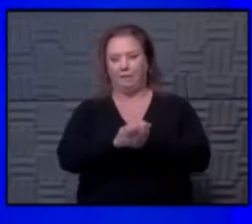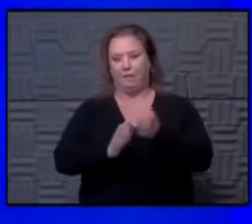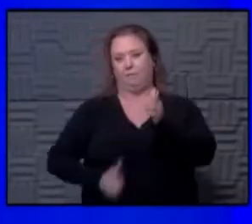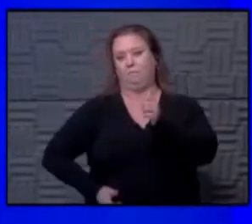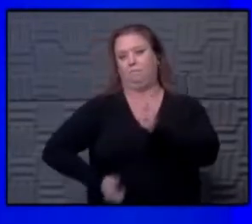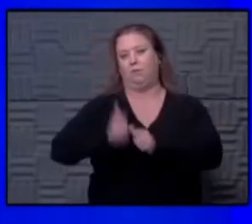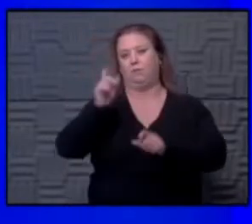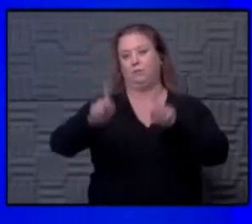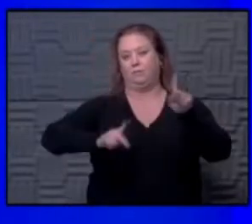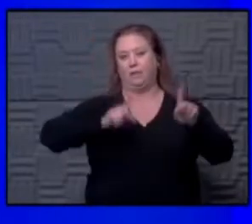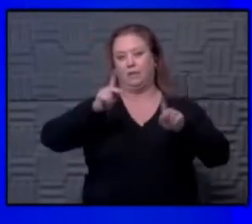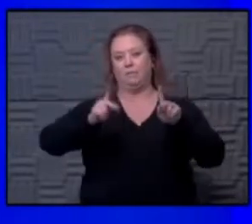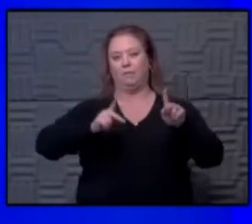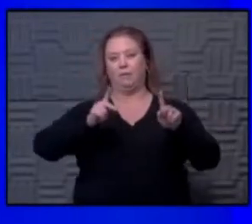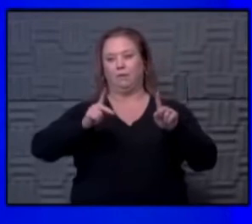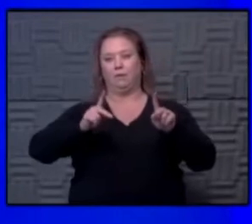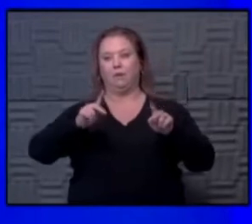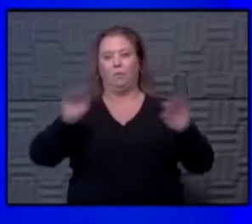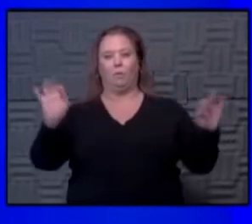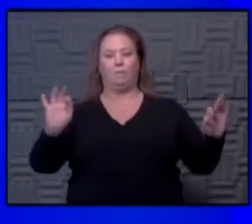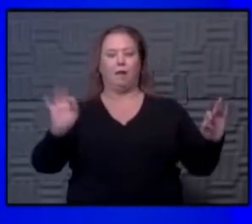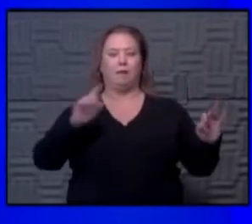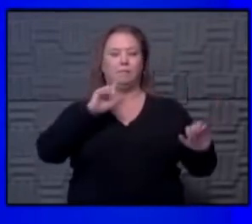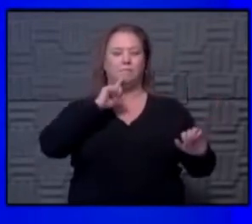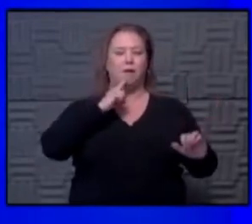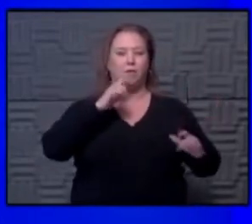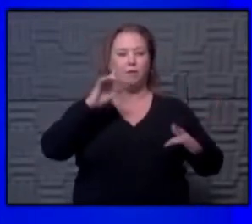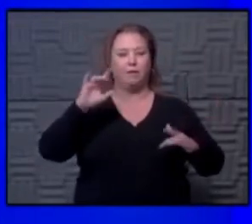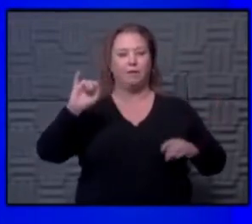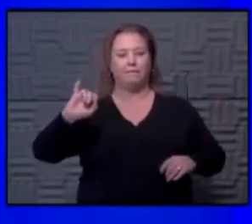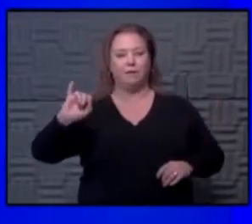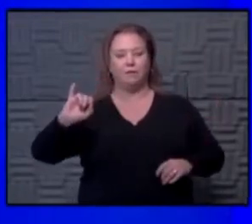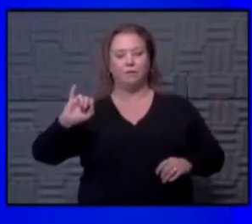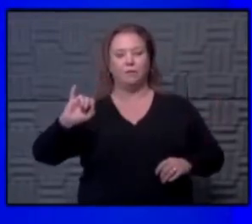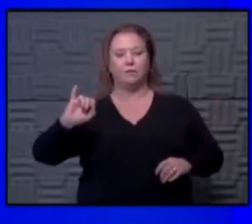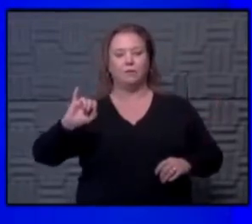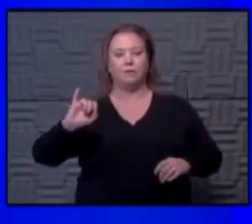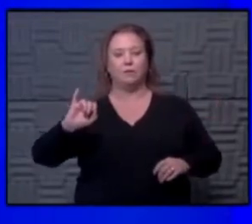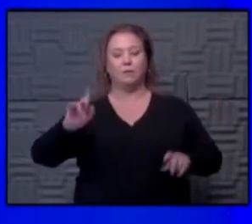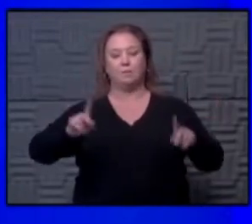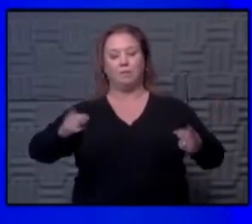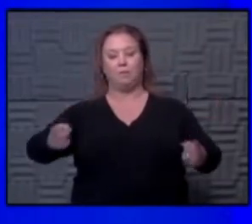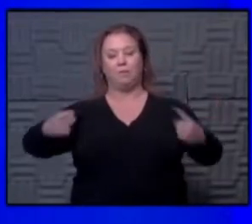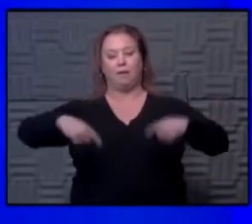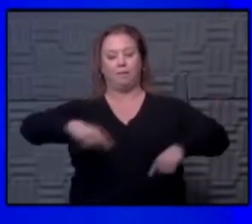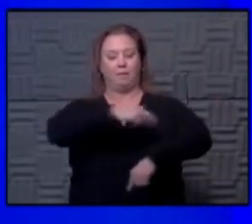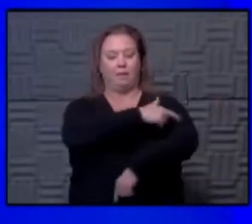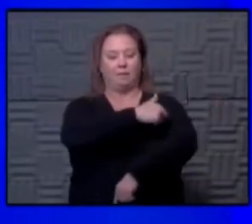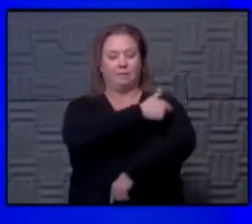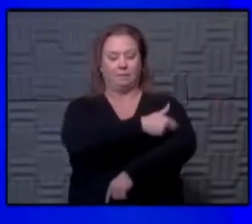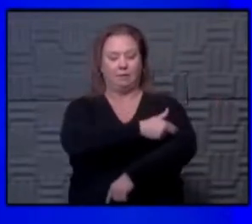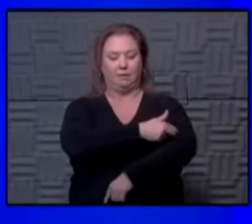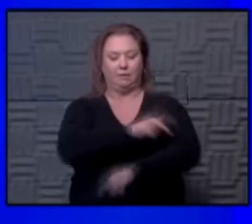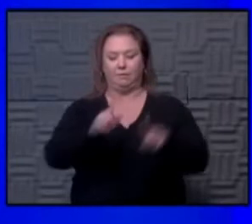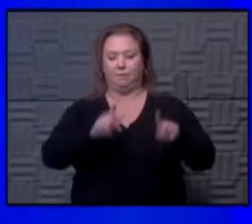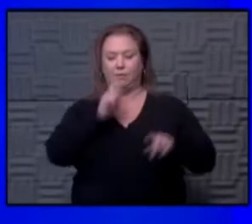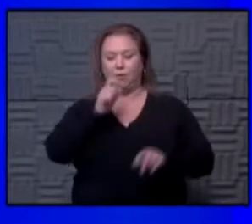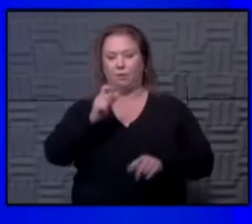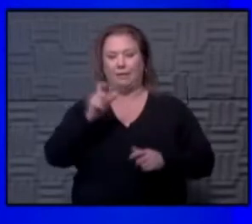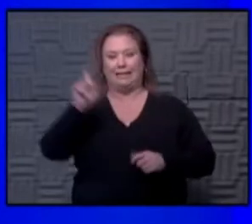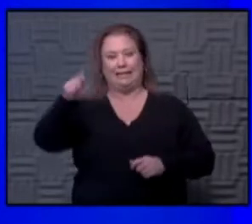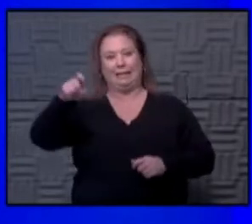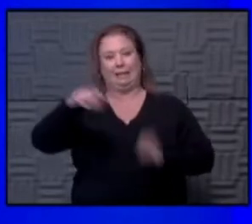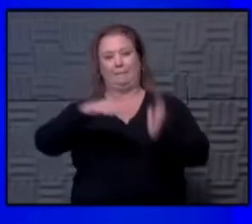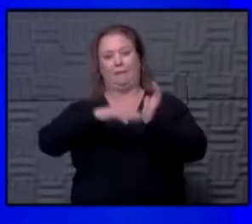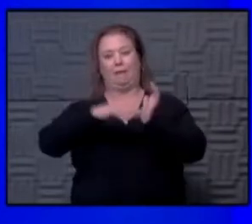most people with mild to moderate infection, those who even come to the hospital, and especially those who don't need to seek medical